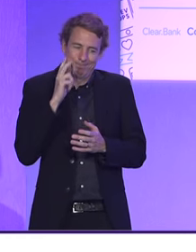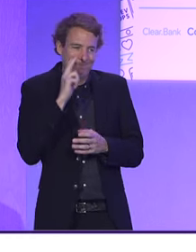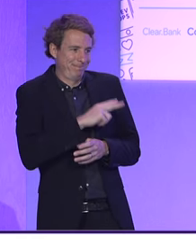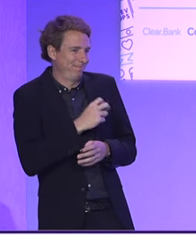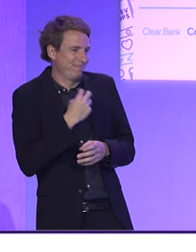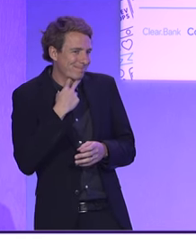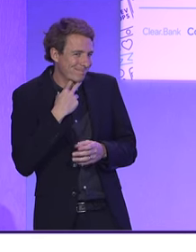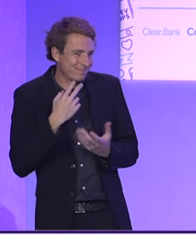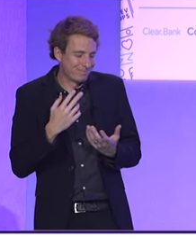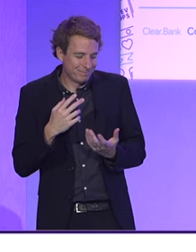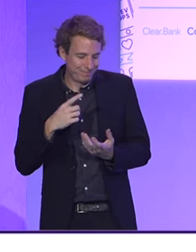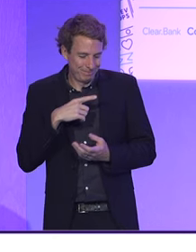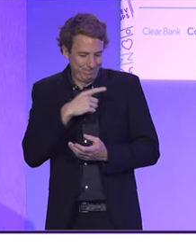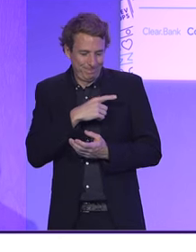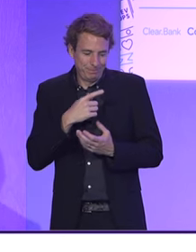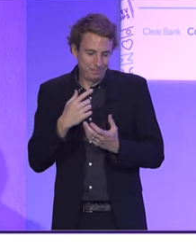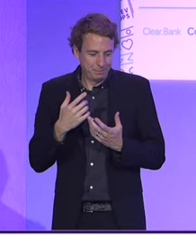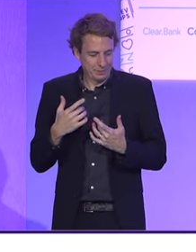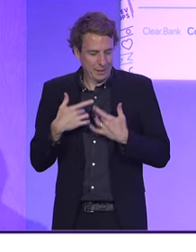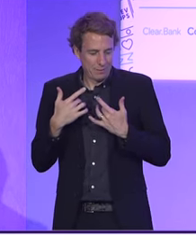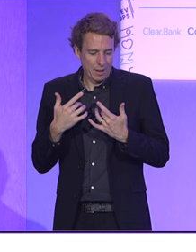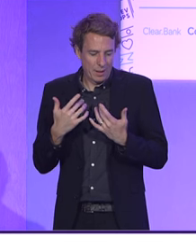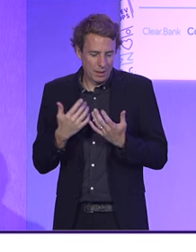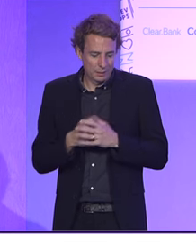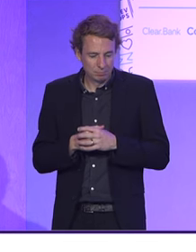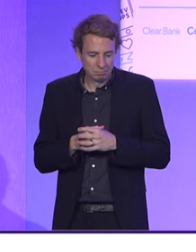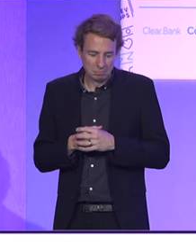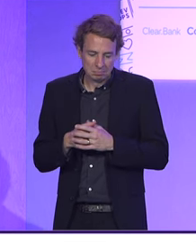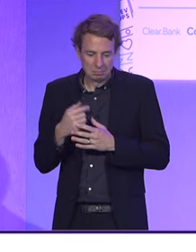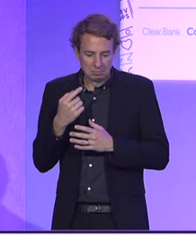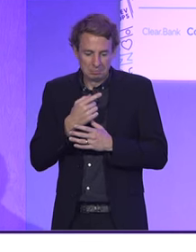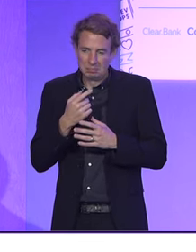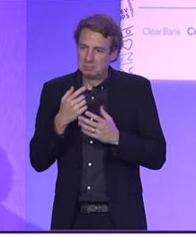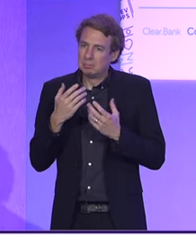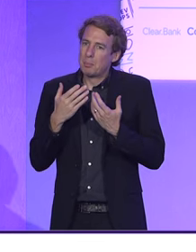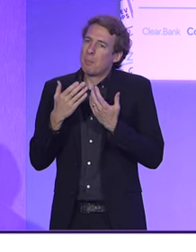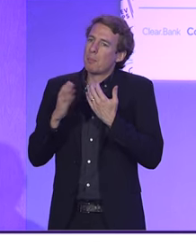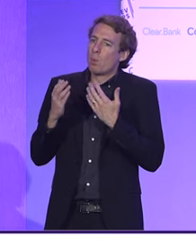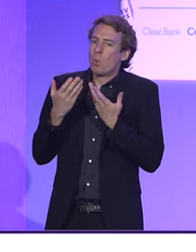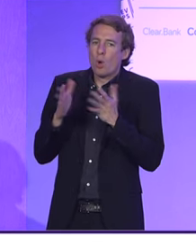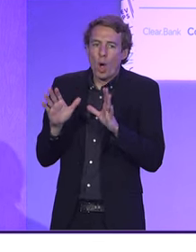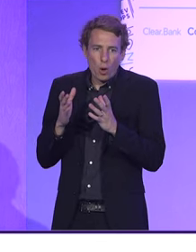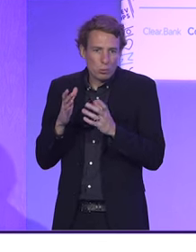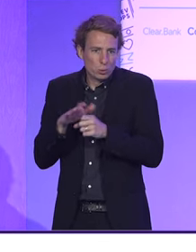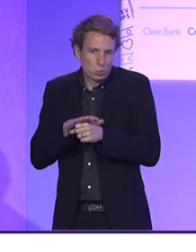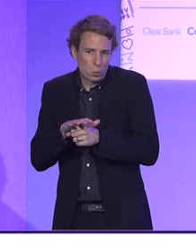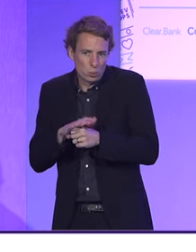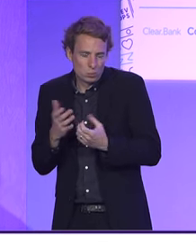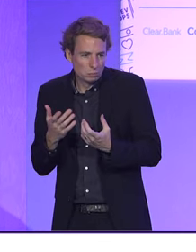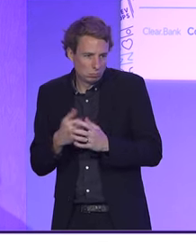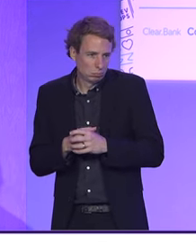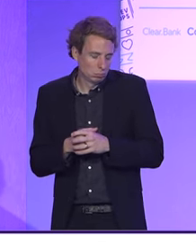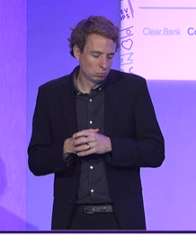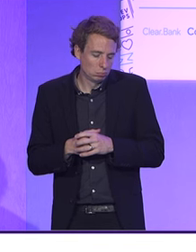me, HashiCorp was, the kind of company that his open source culture was an example.